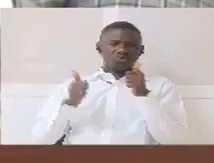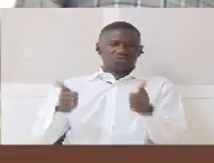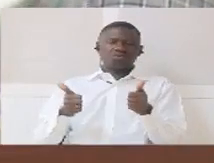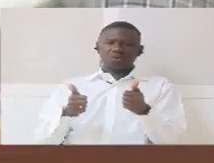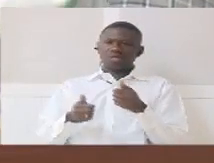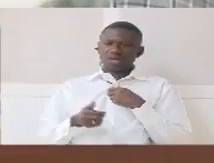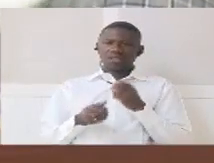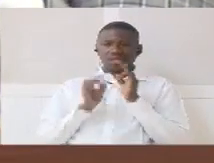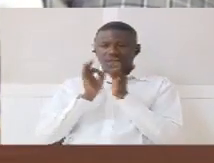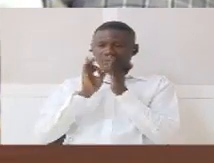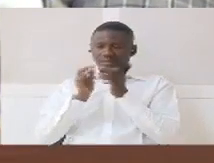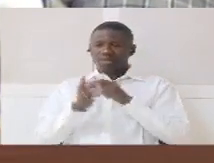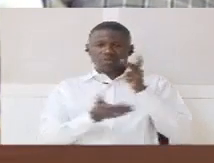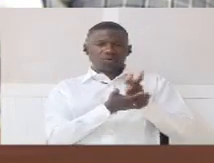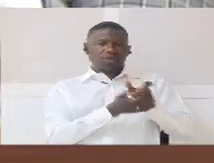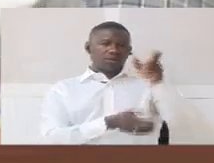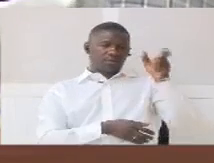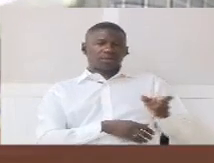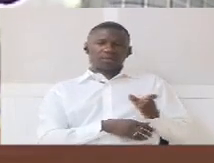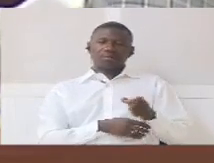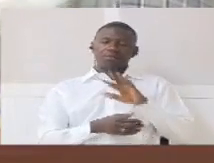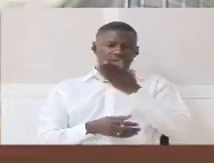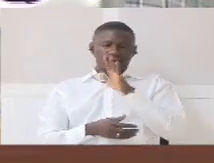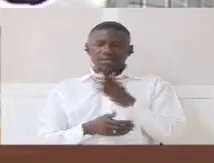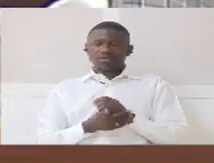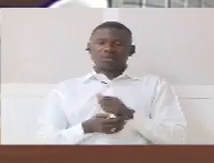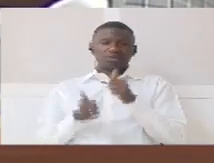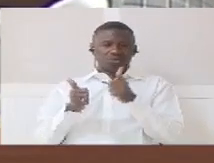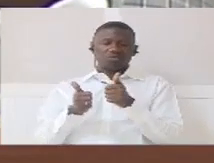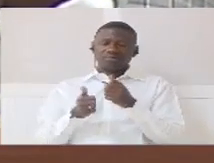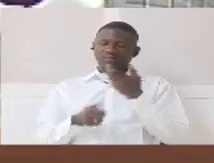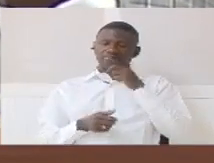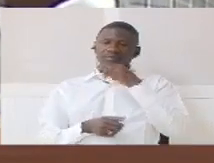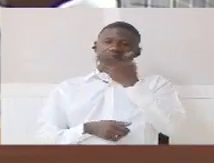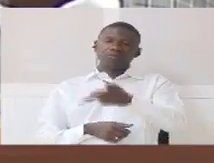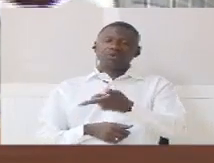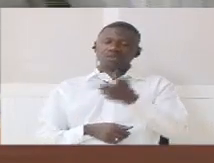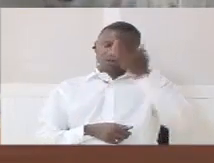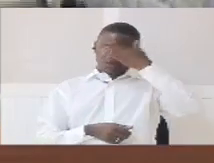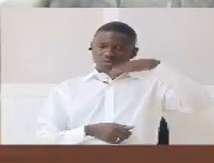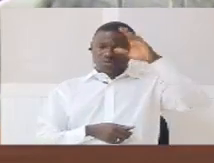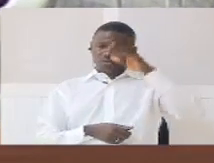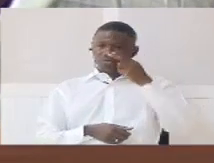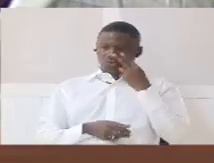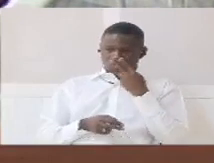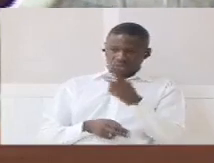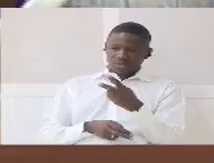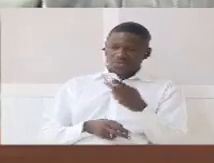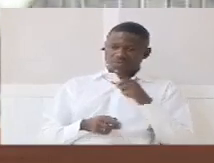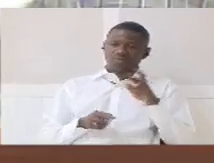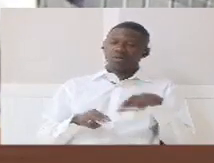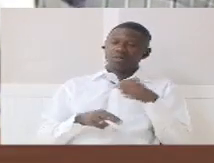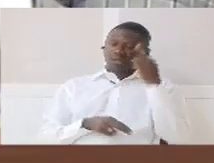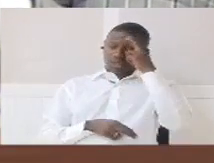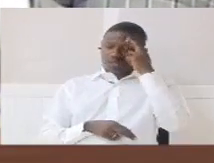the witness, perhaps maybe that would be a basis for the commission to look into this again for the purposes of recommending